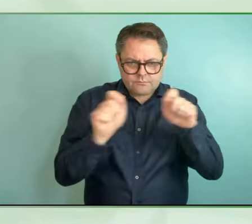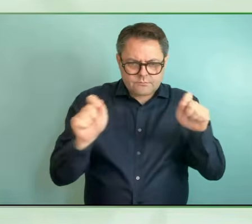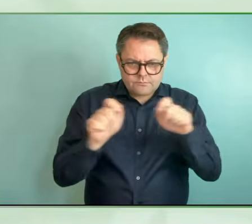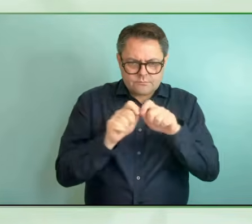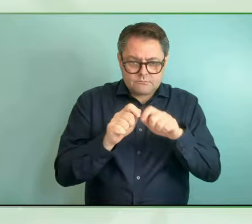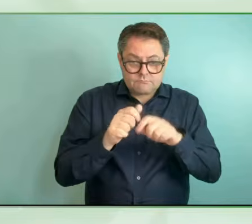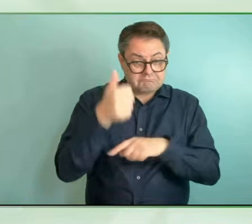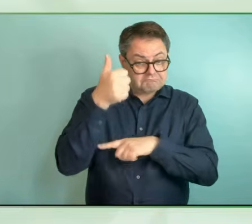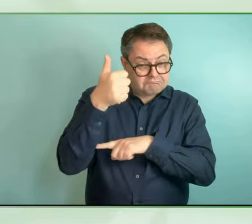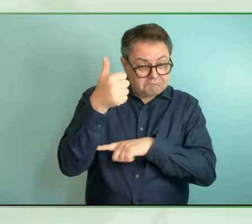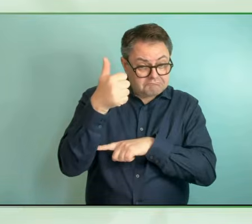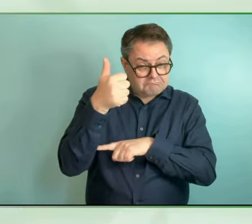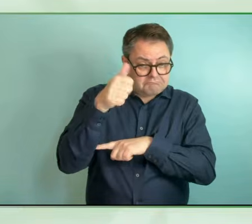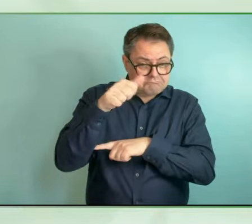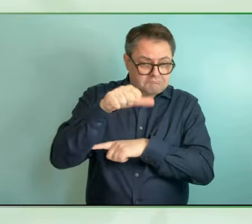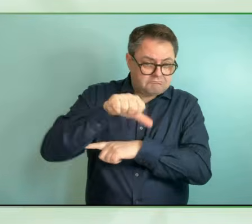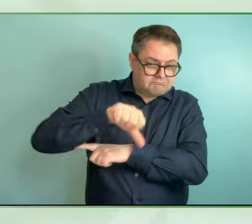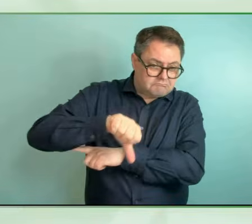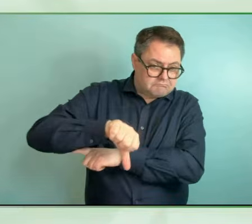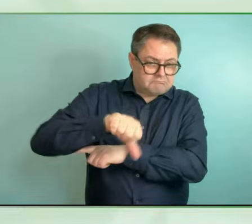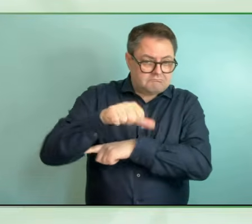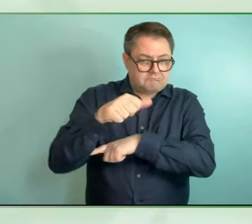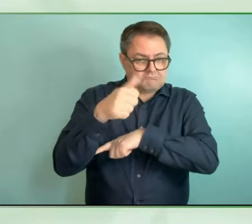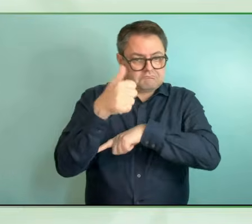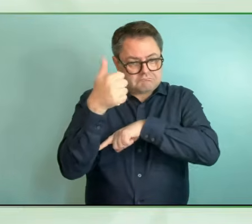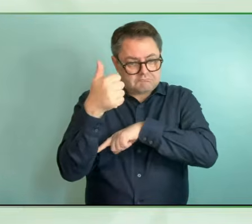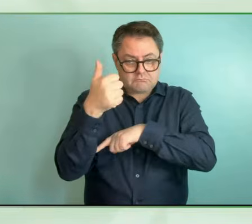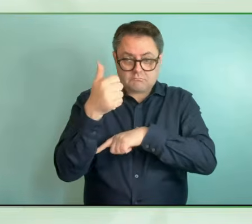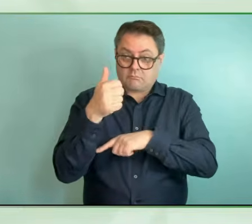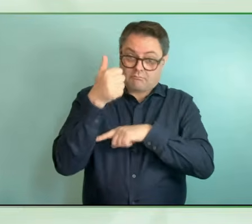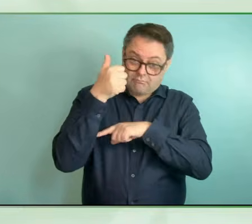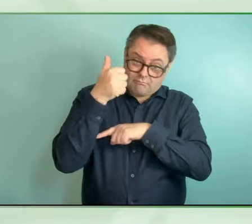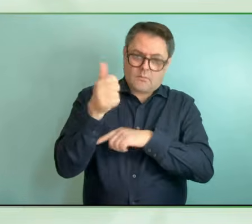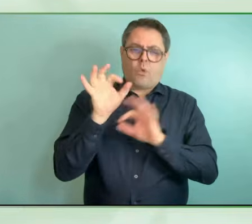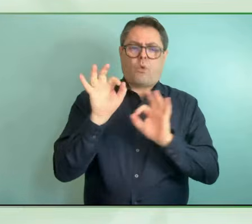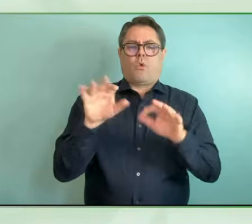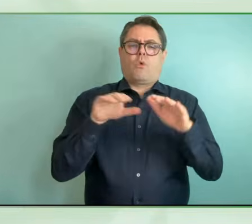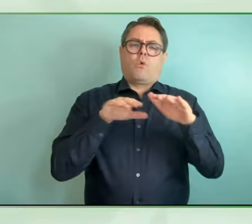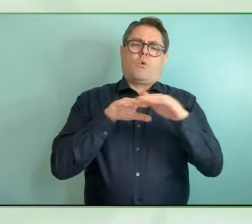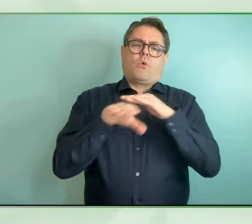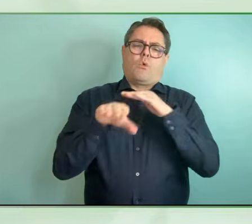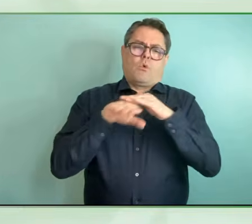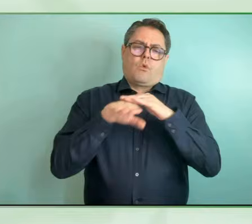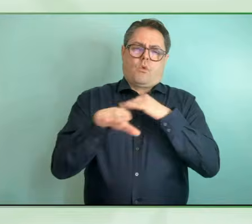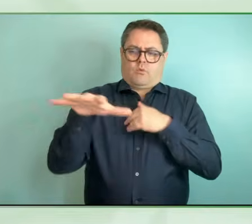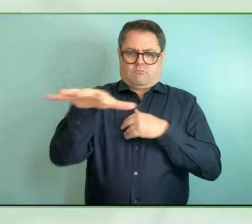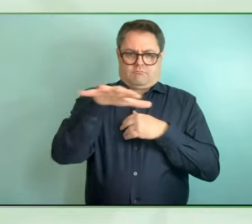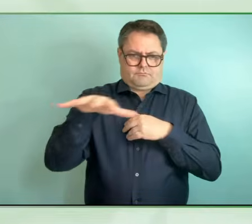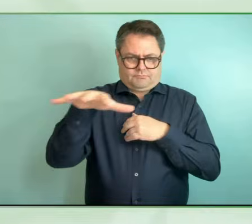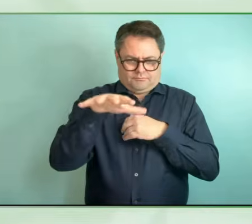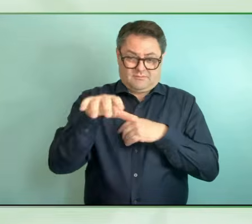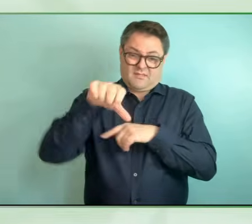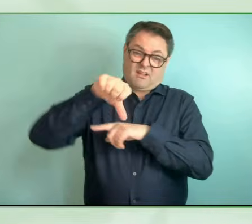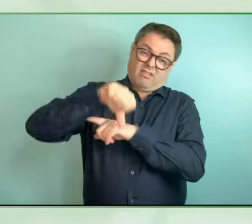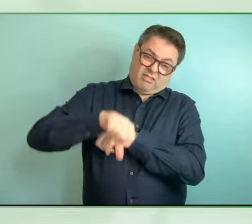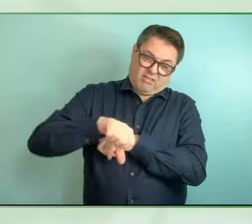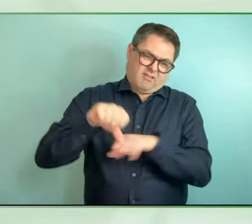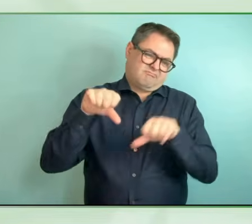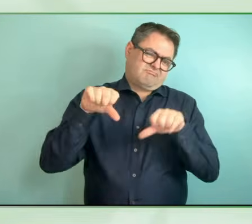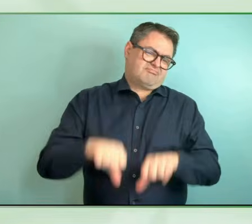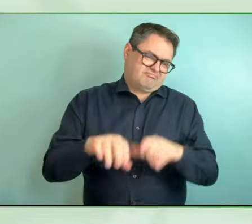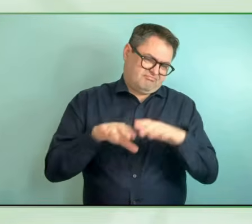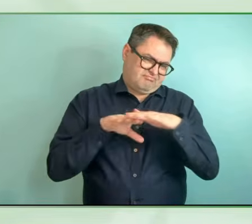of the accessibility of a certain place. And then that is combined into